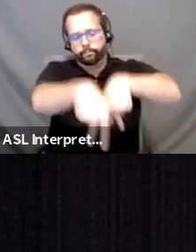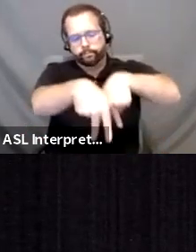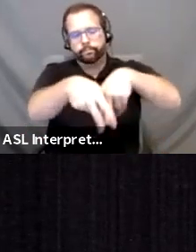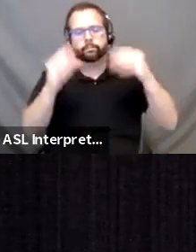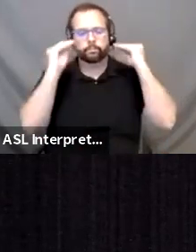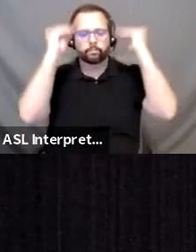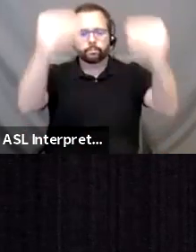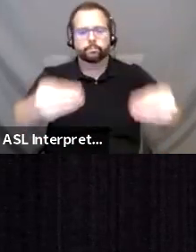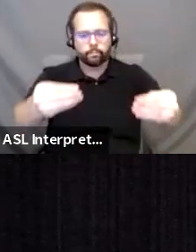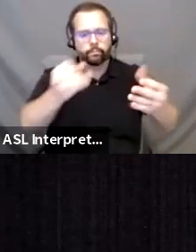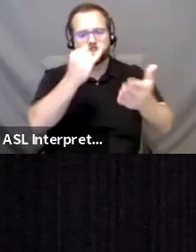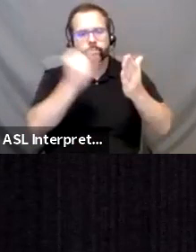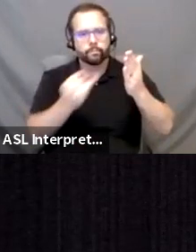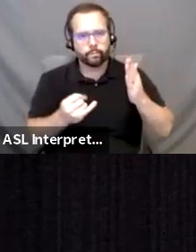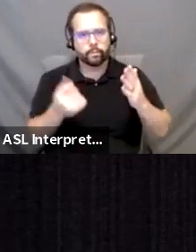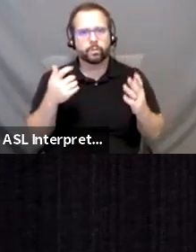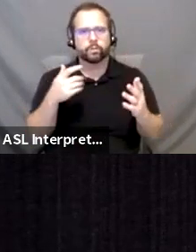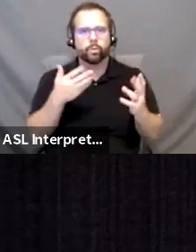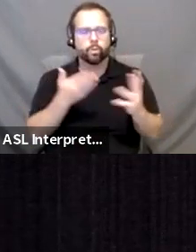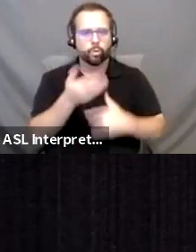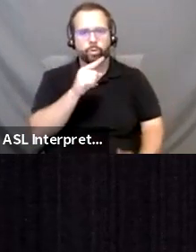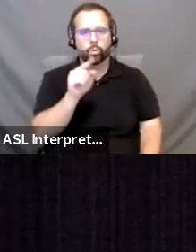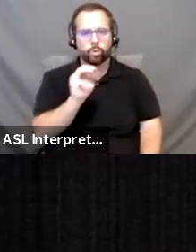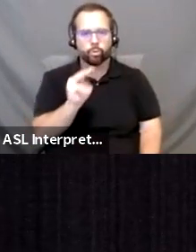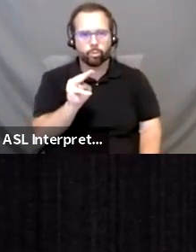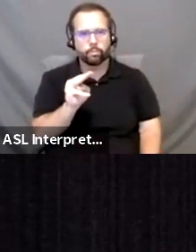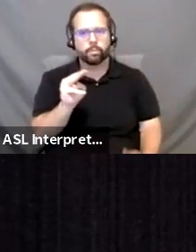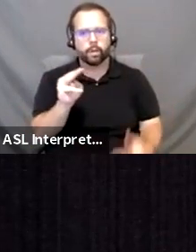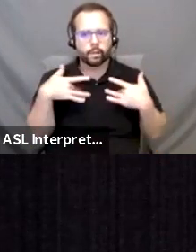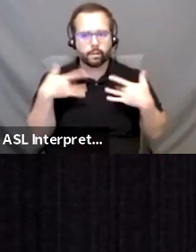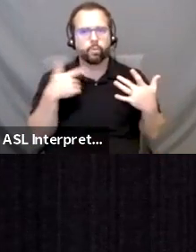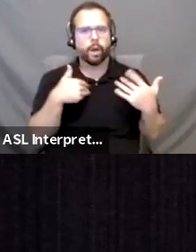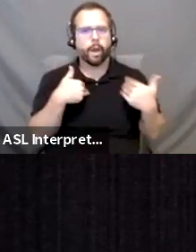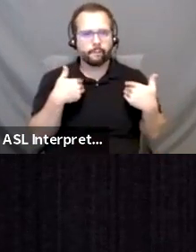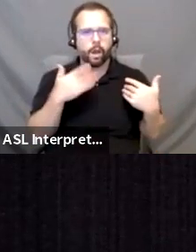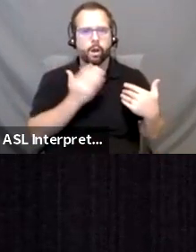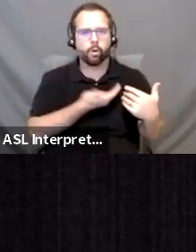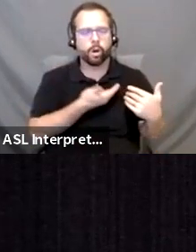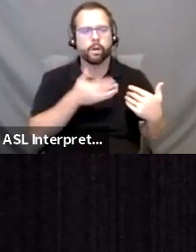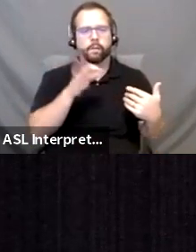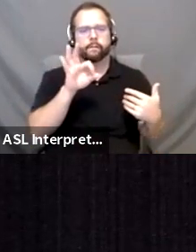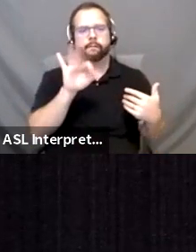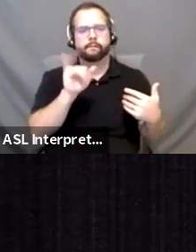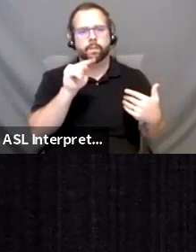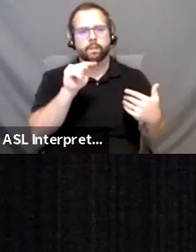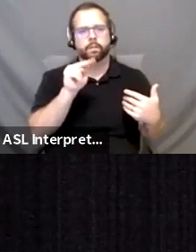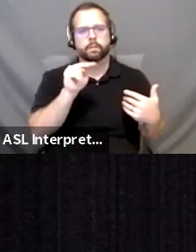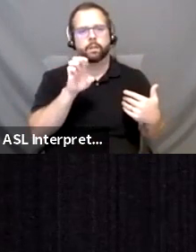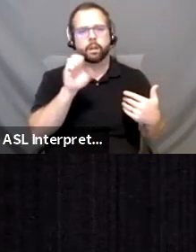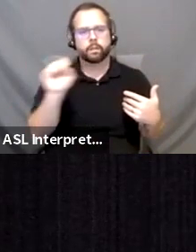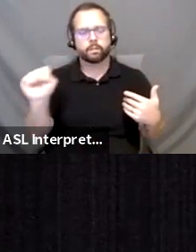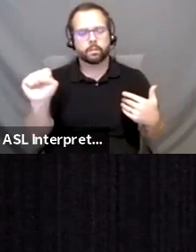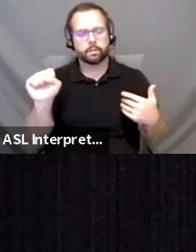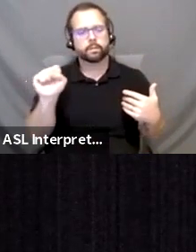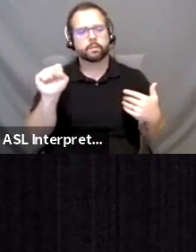activities, we do it through that, and we do all our stretching and fitness activities virtually. But our art activities, which is one of, I think,